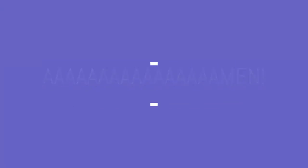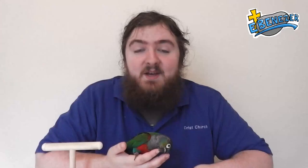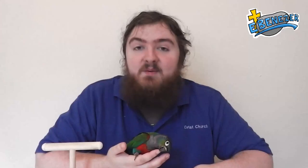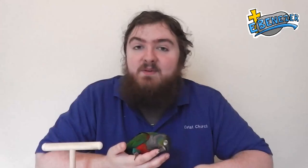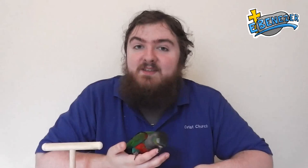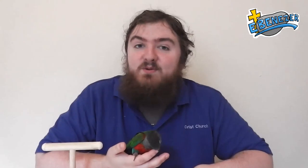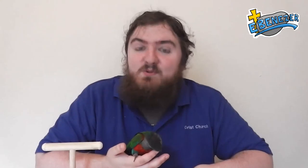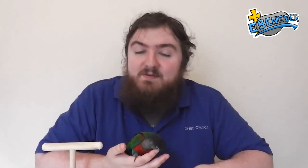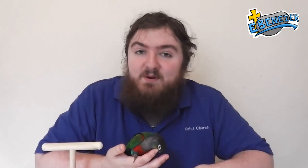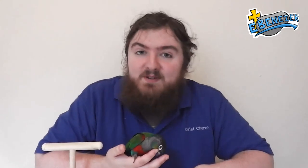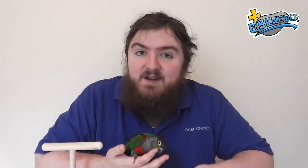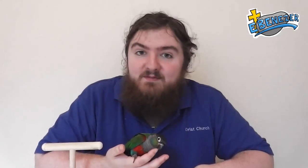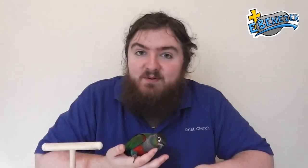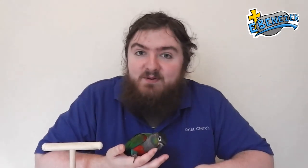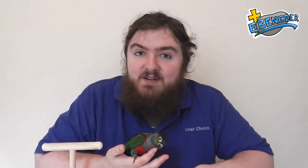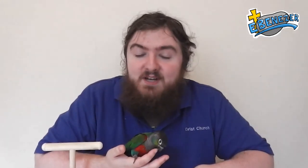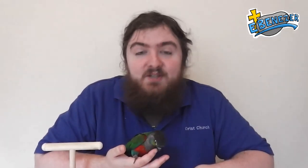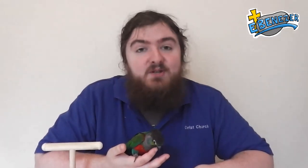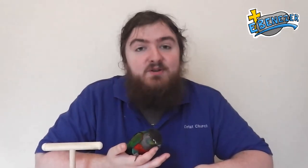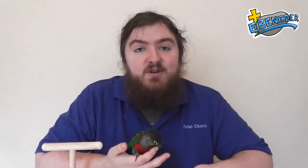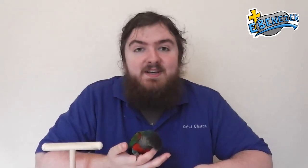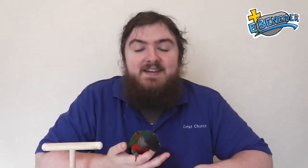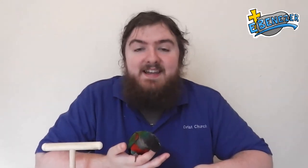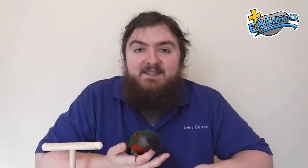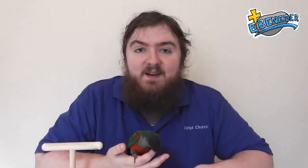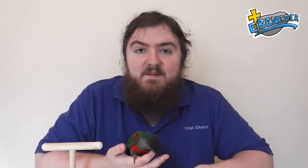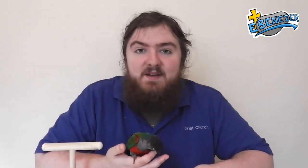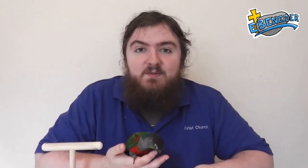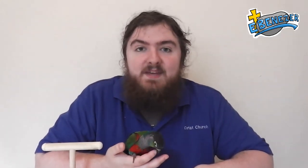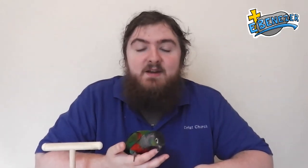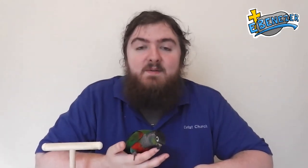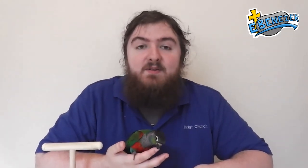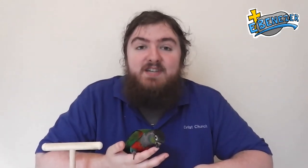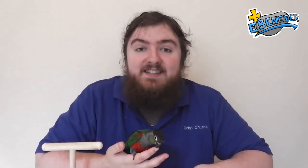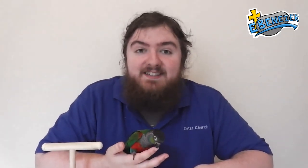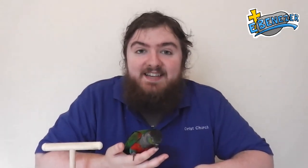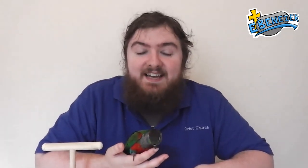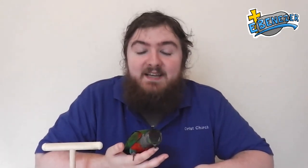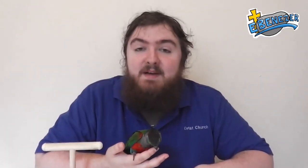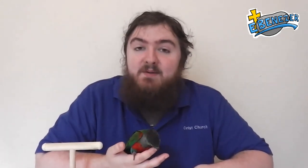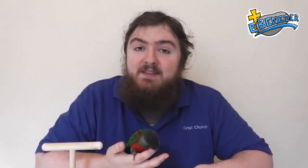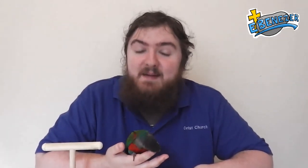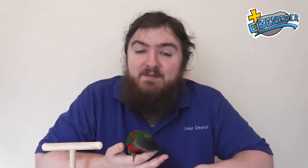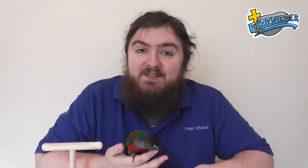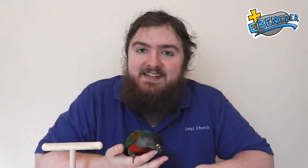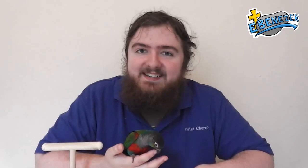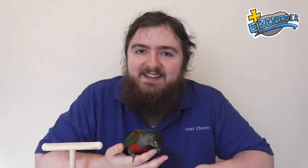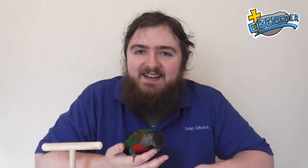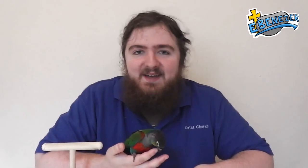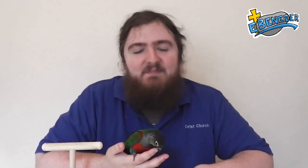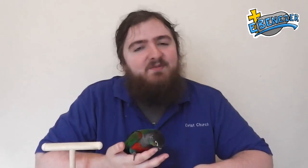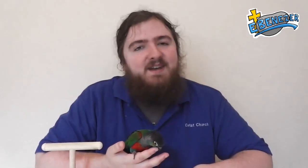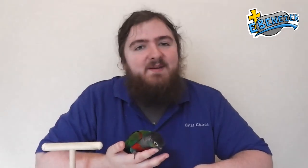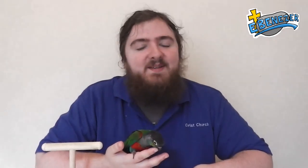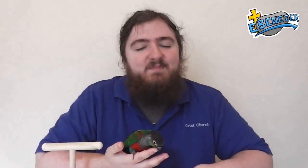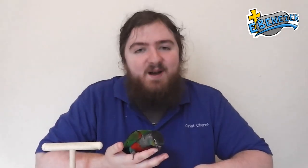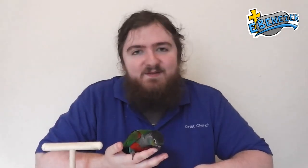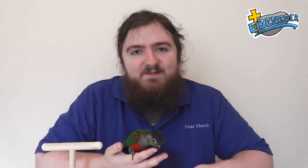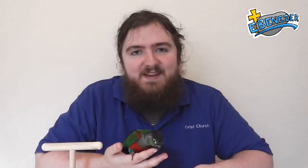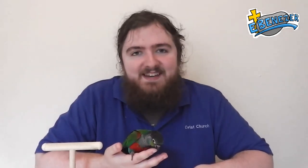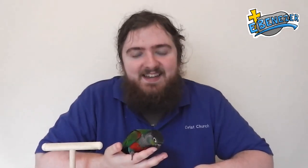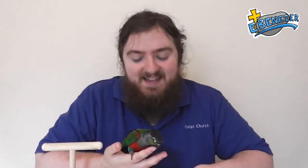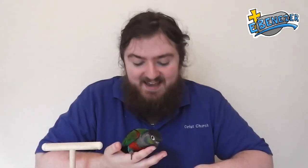Amen. Well, that's all we've got time for. Do tune in next time as we hear about Jesus healing a man with leprosy. But for now,